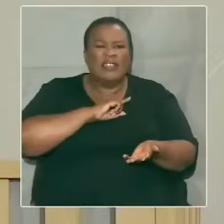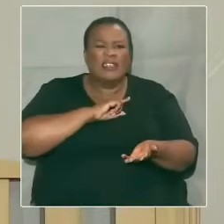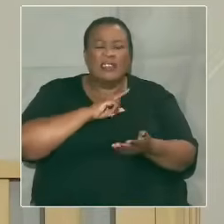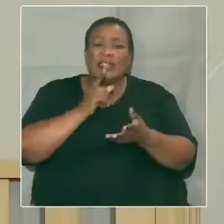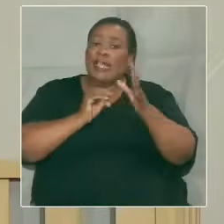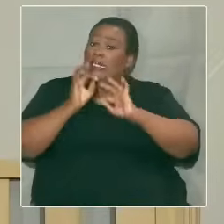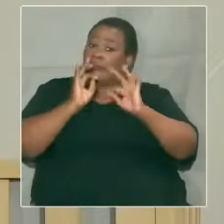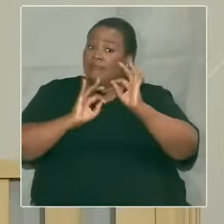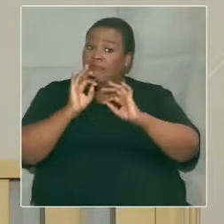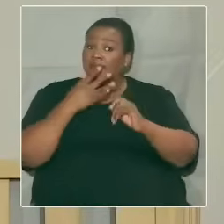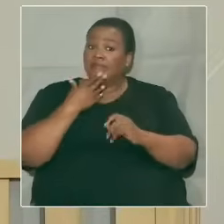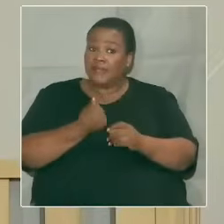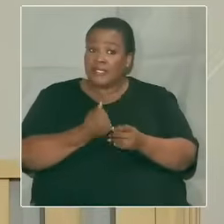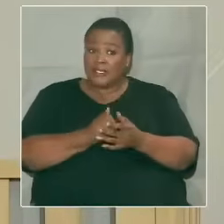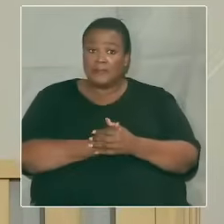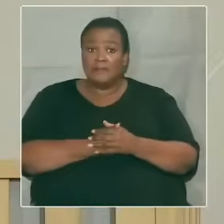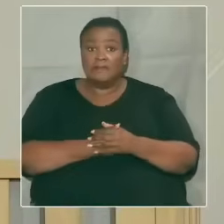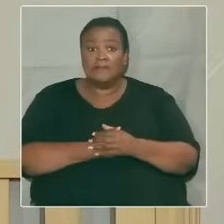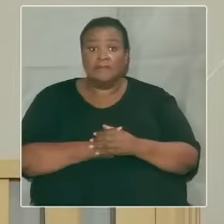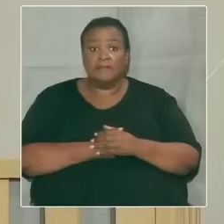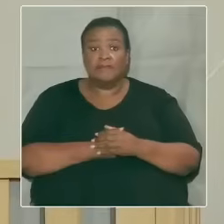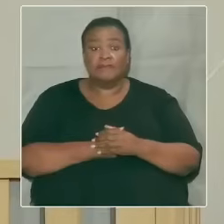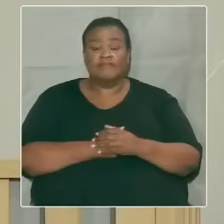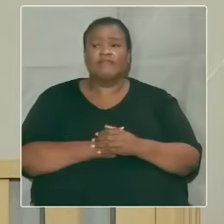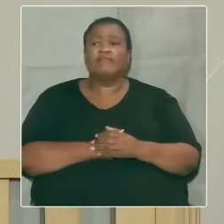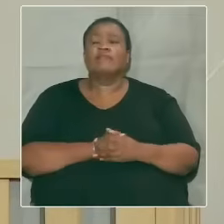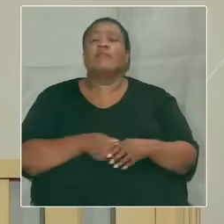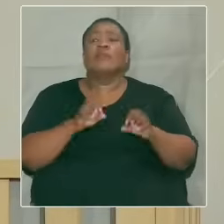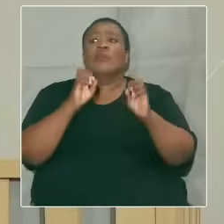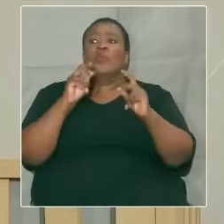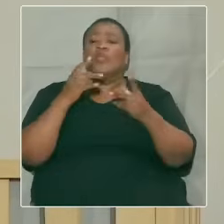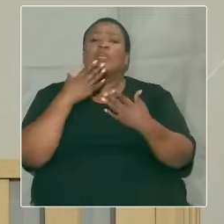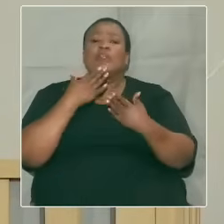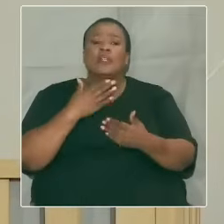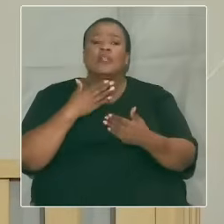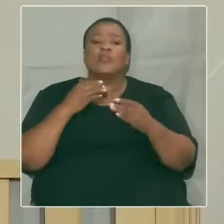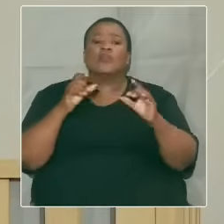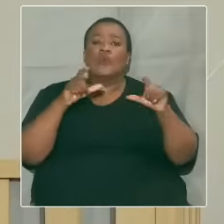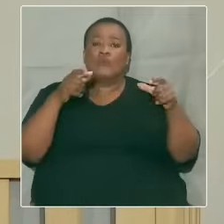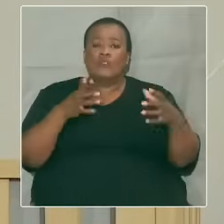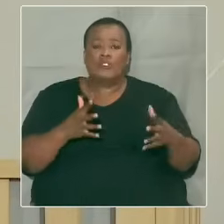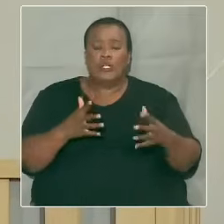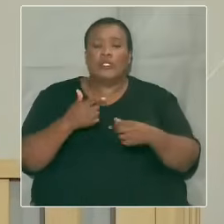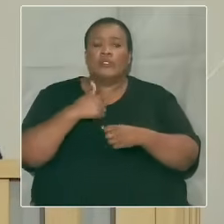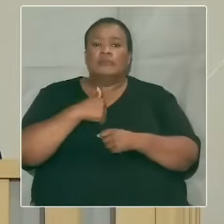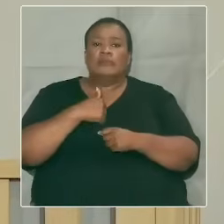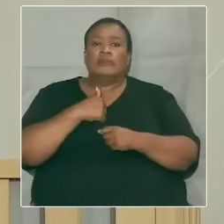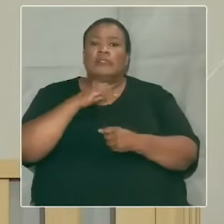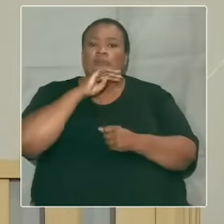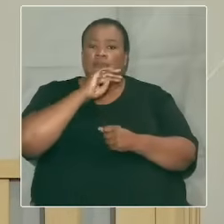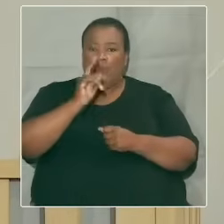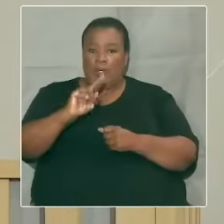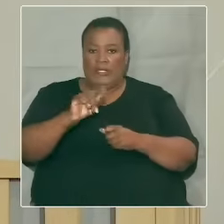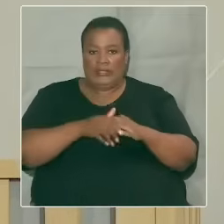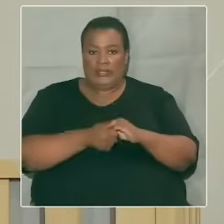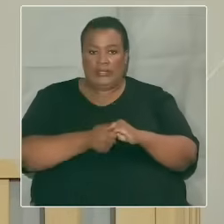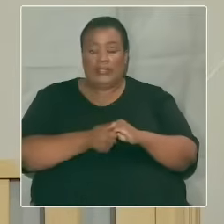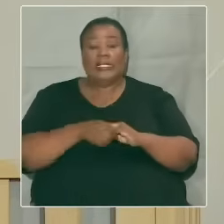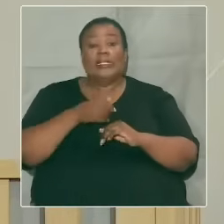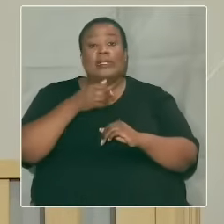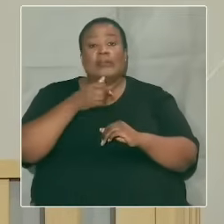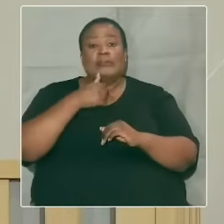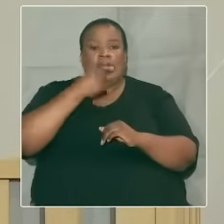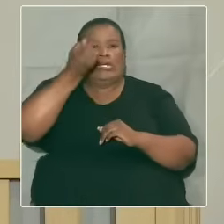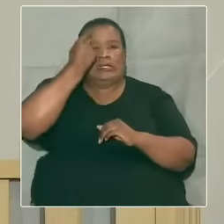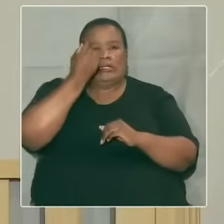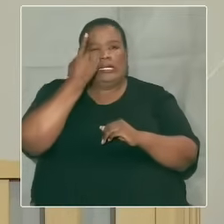to understand you. Yeah, thanks, Commissioner. What I'm referring to, well, my